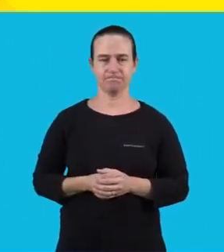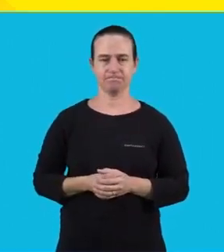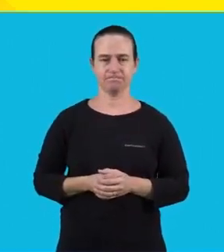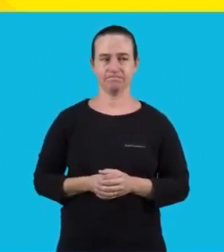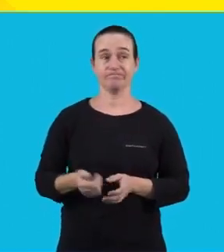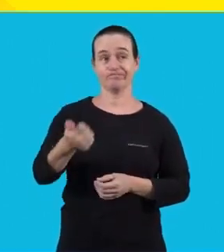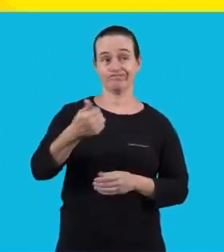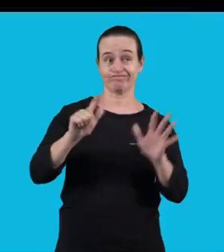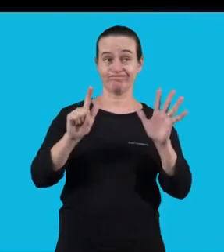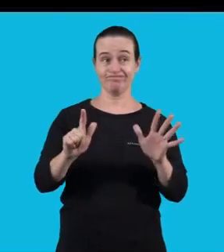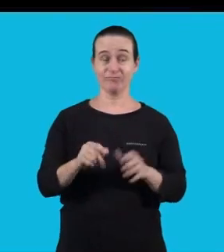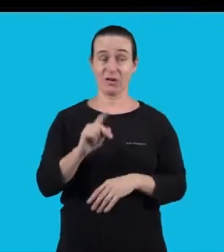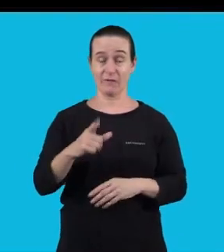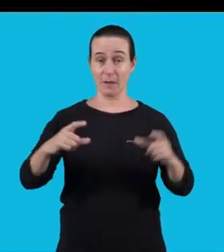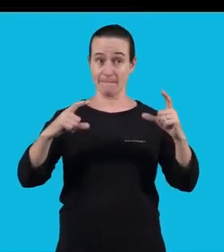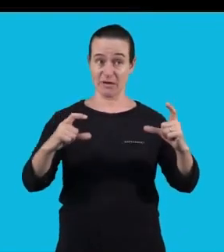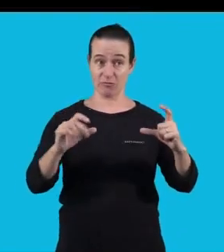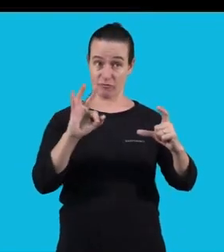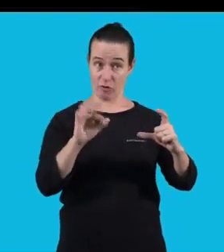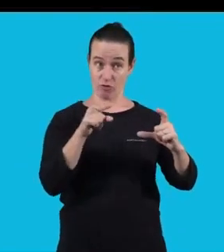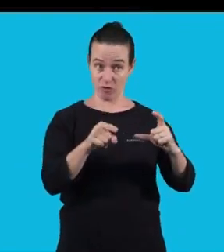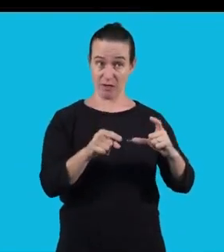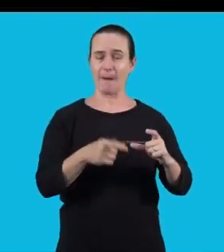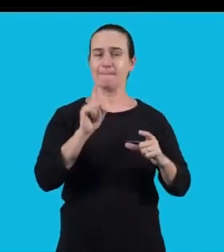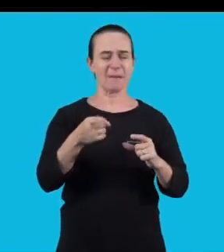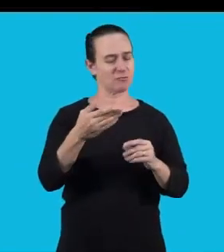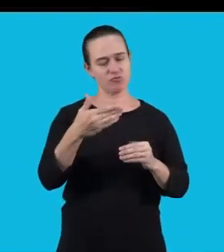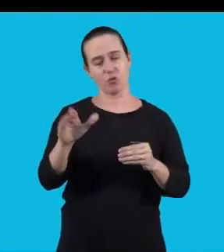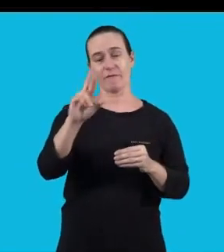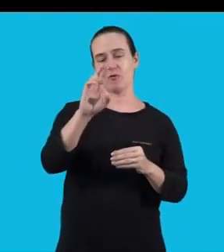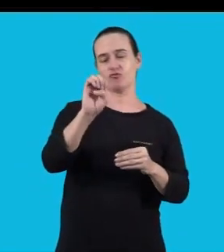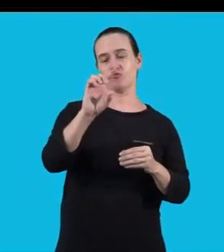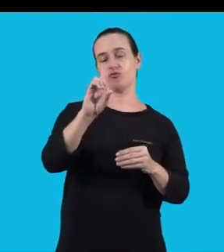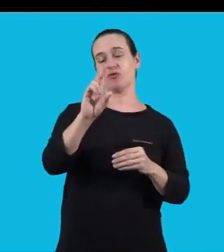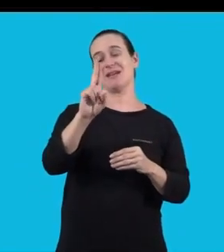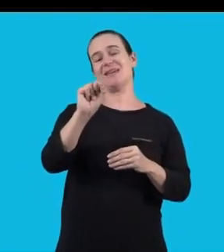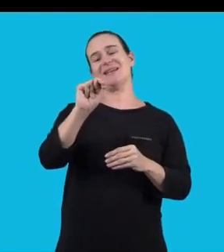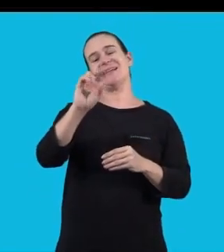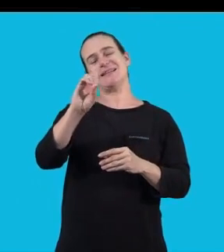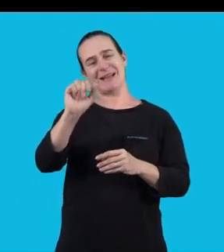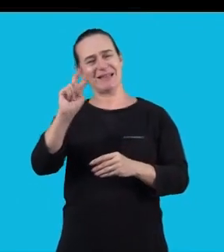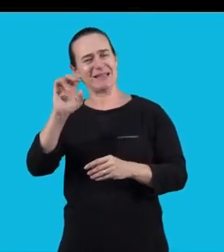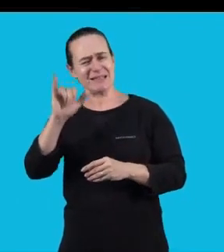Question 5.7, refer to paragraph 3. We have to remove the redundancy. So that is when something is said in